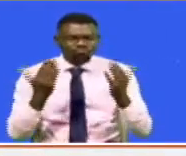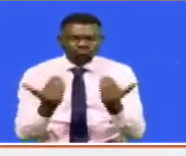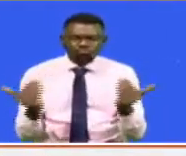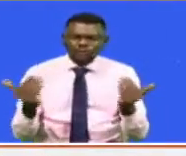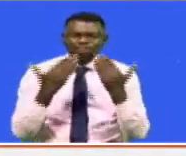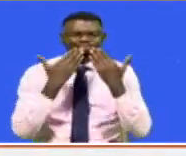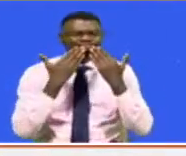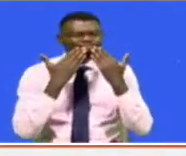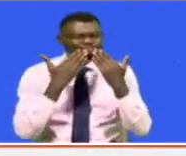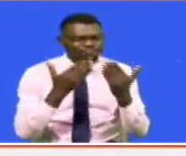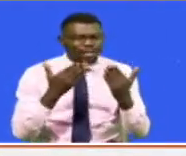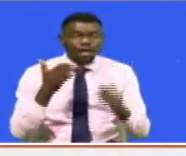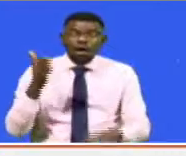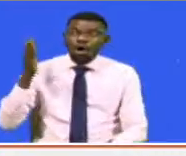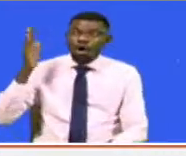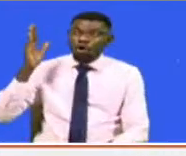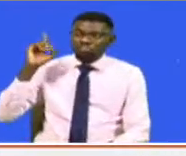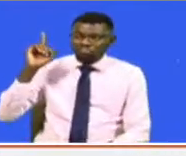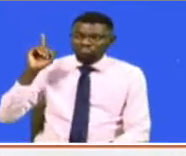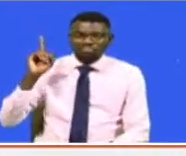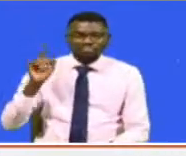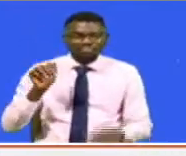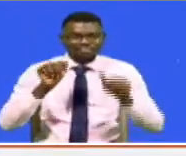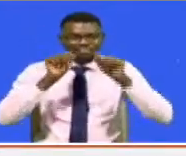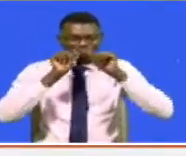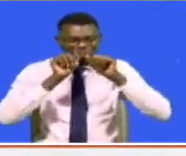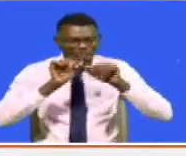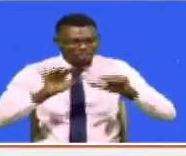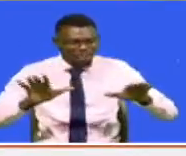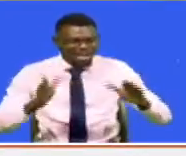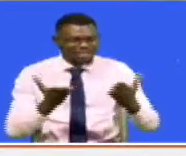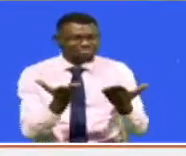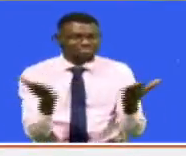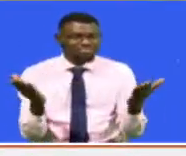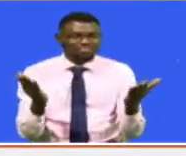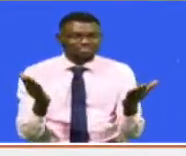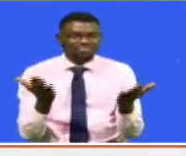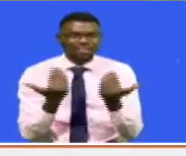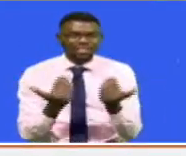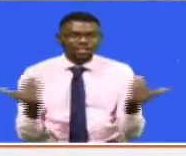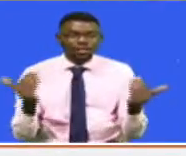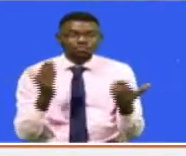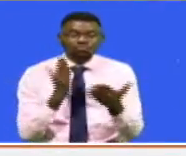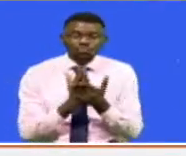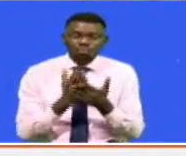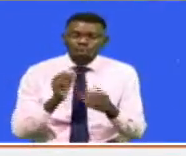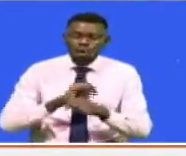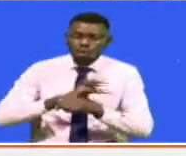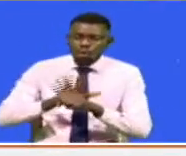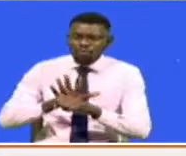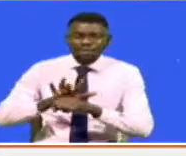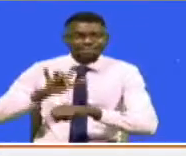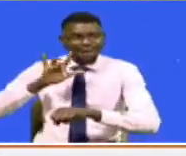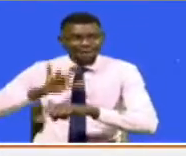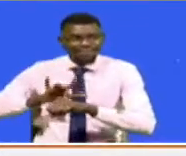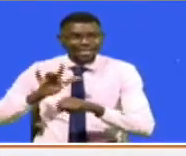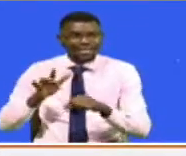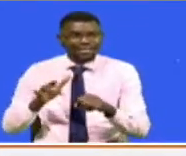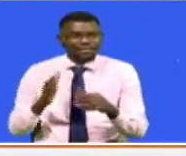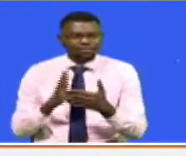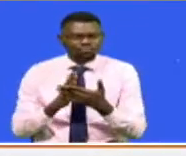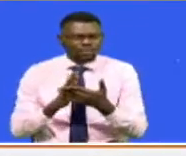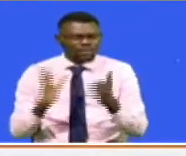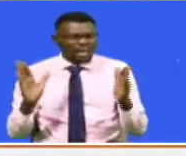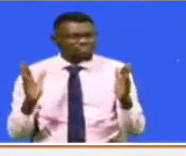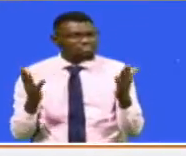Nasema ni asante kwa Mungu. Mungu awabariki sana. The learners were affected by COVID-19. Some even did